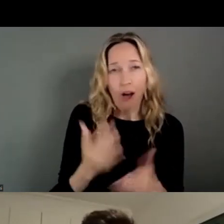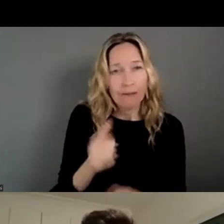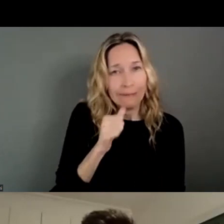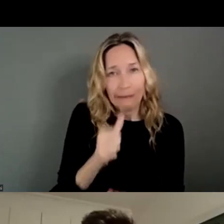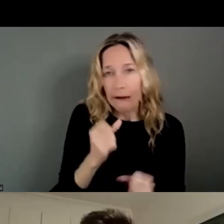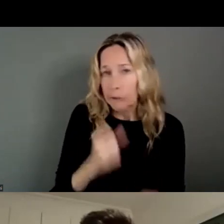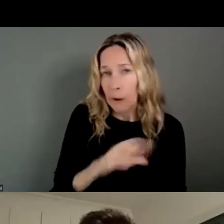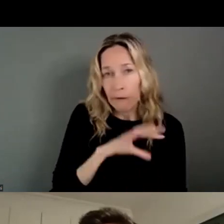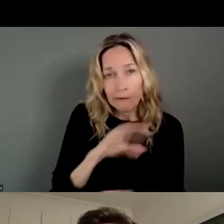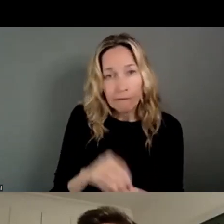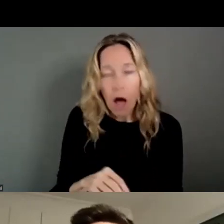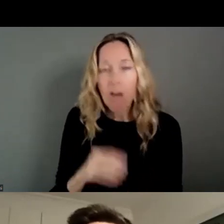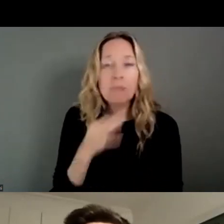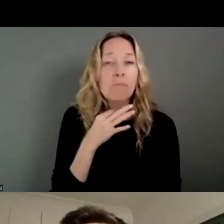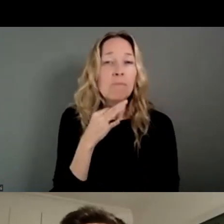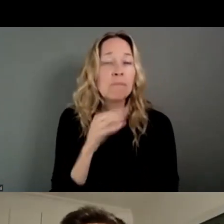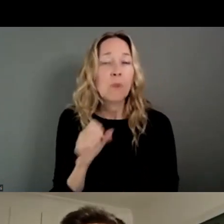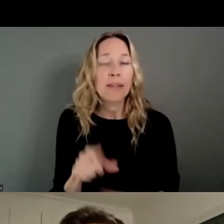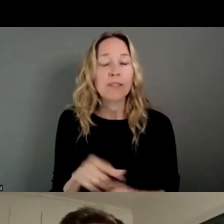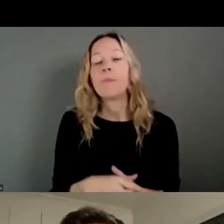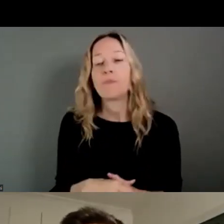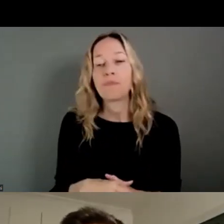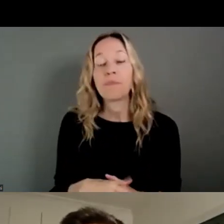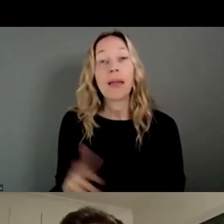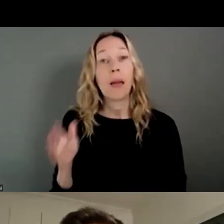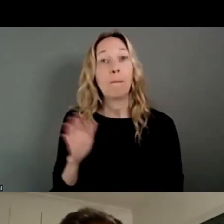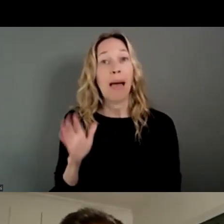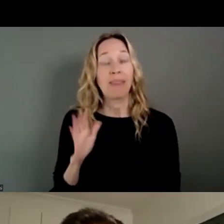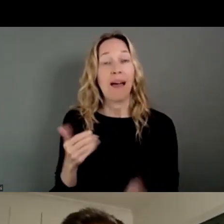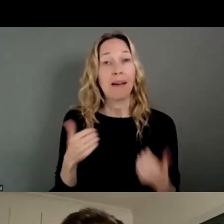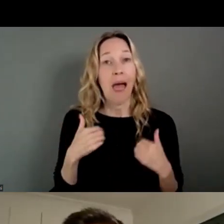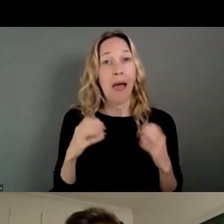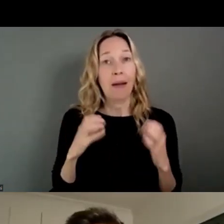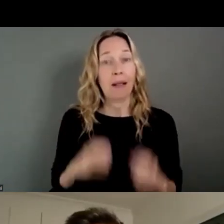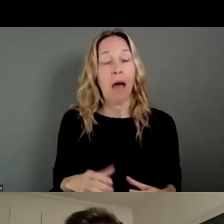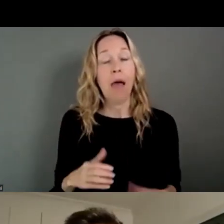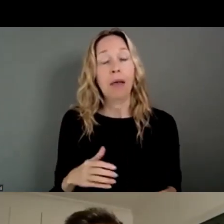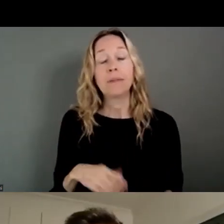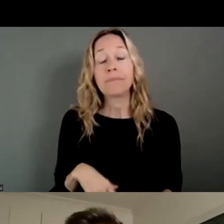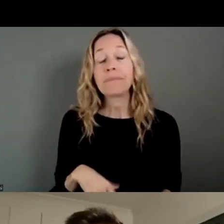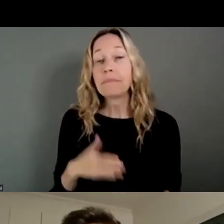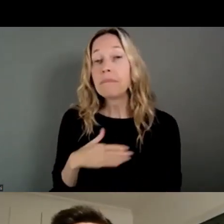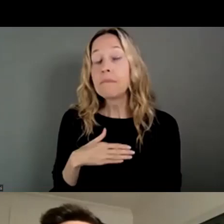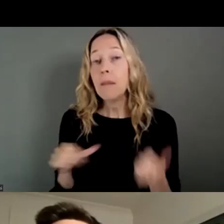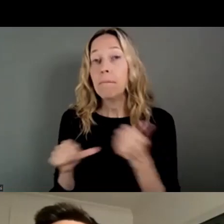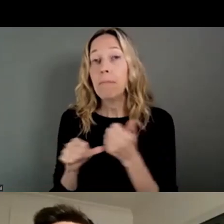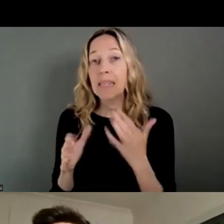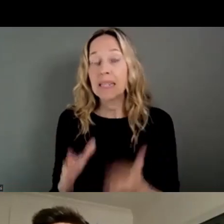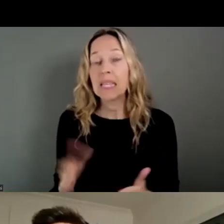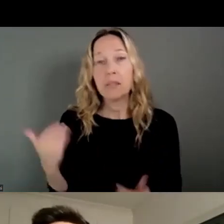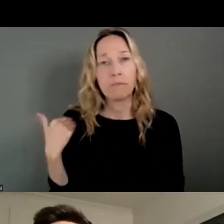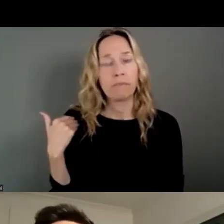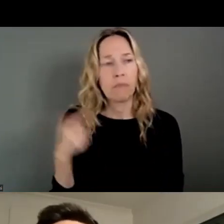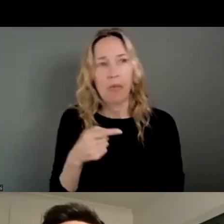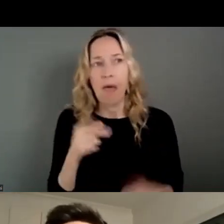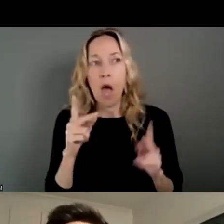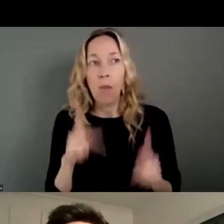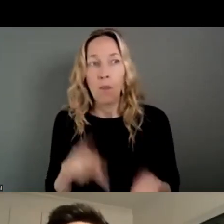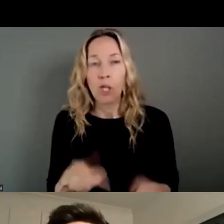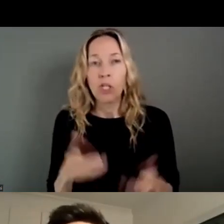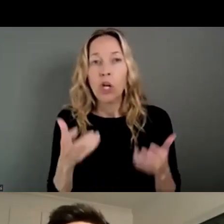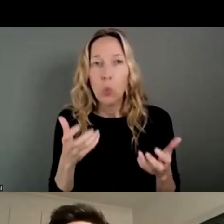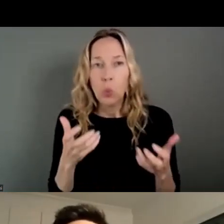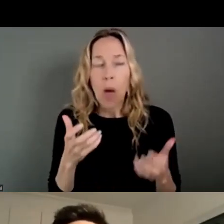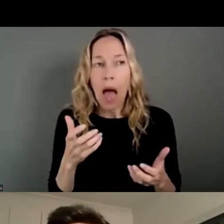client once, and my assistant at the time told me, this person wants to be famous more than he wants to be